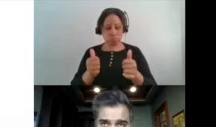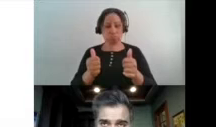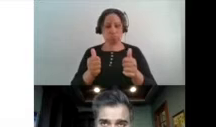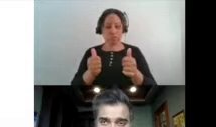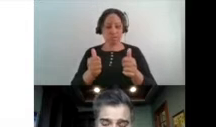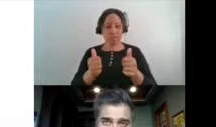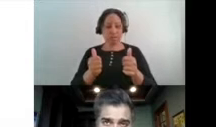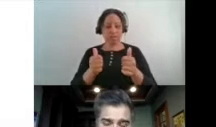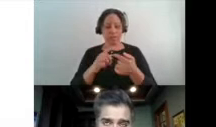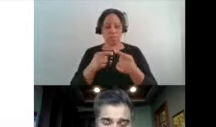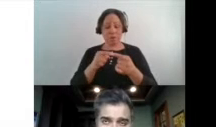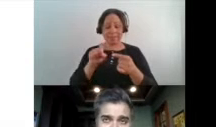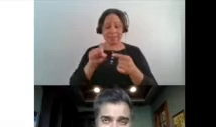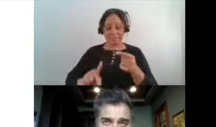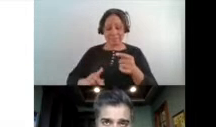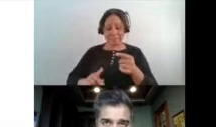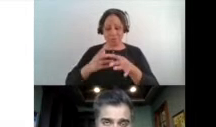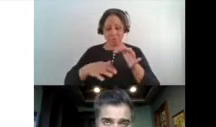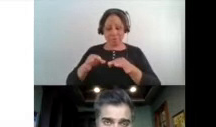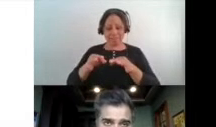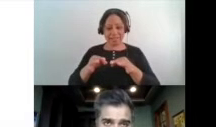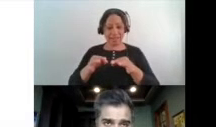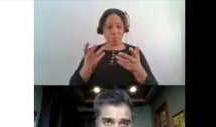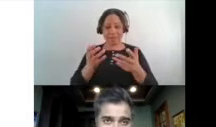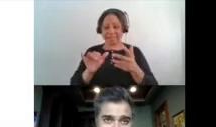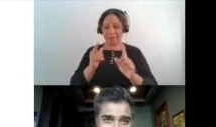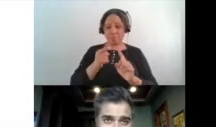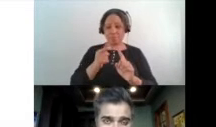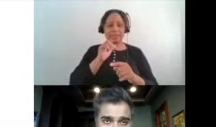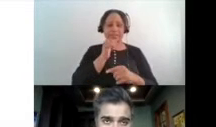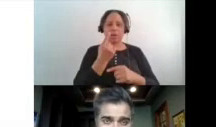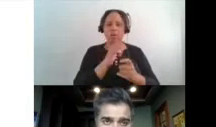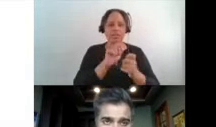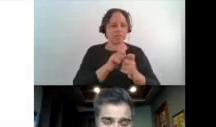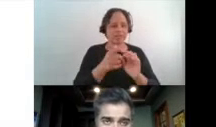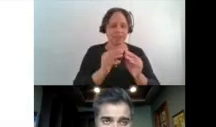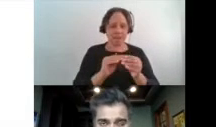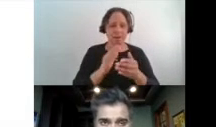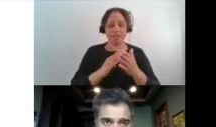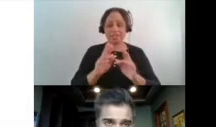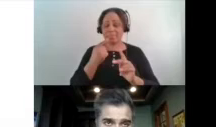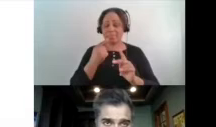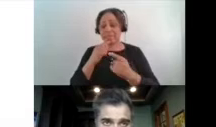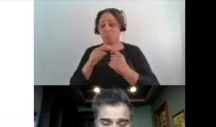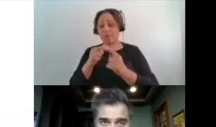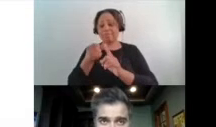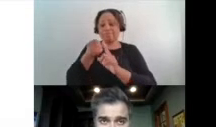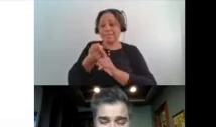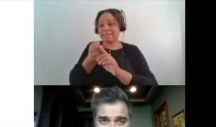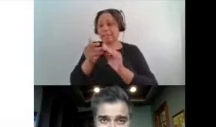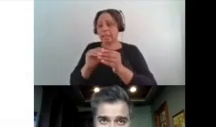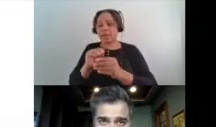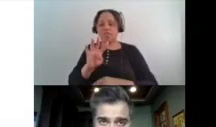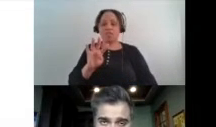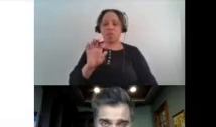to be replaced, what is that point? It's not one number. Some people will say that when your creatinine is in the 4.55 range, or if the kidney